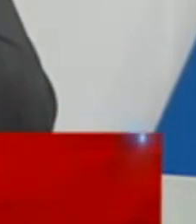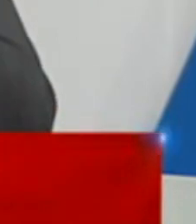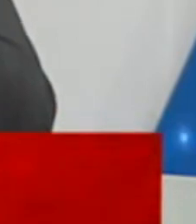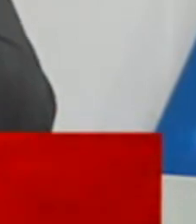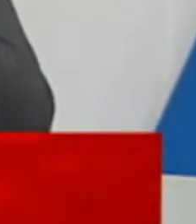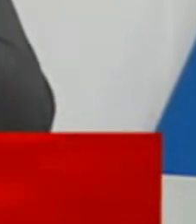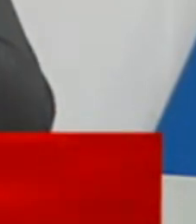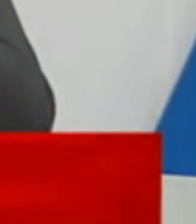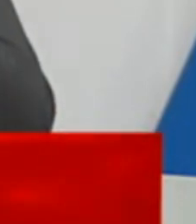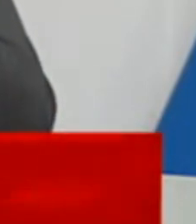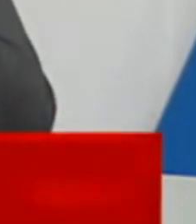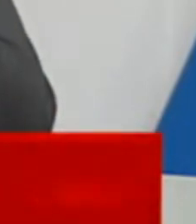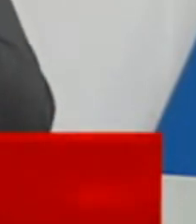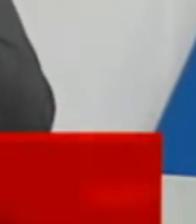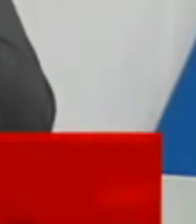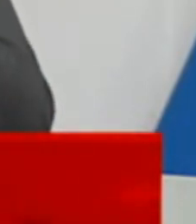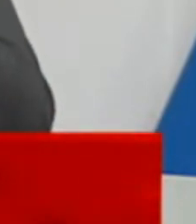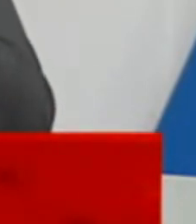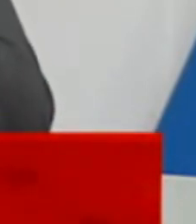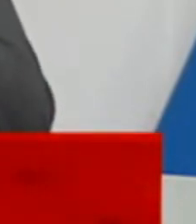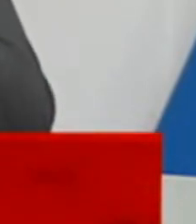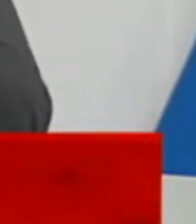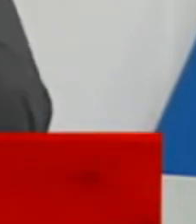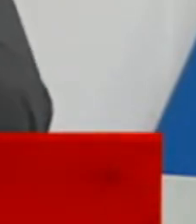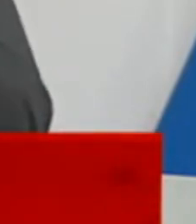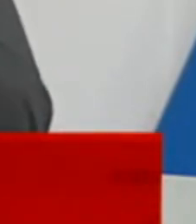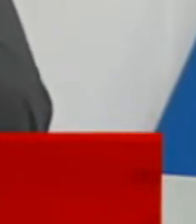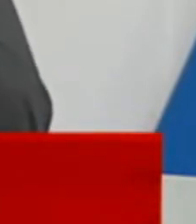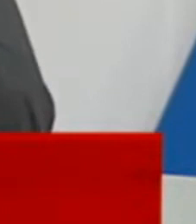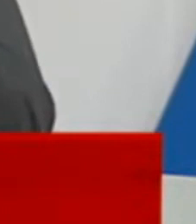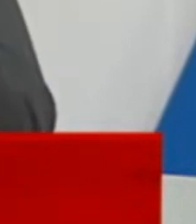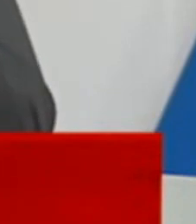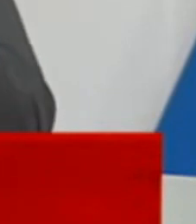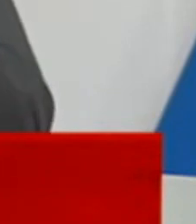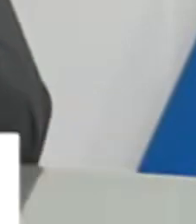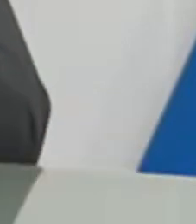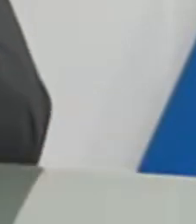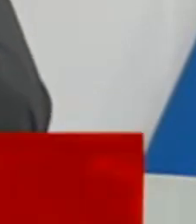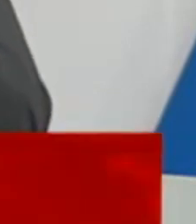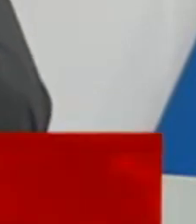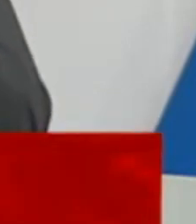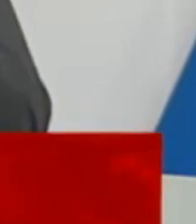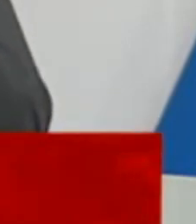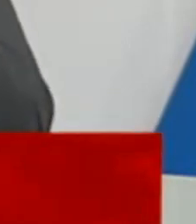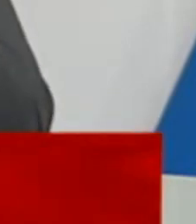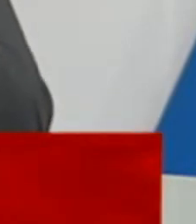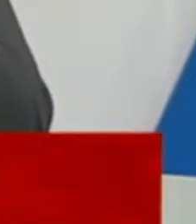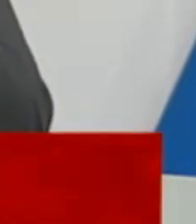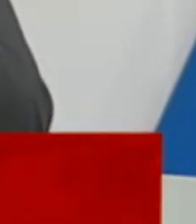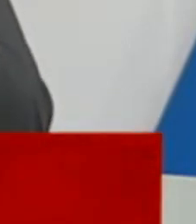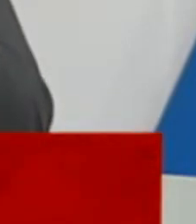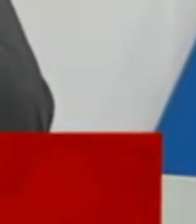initiatives that we believe are significant for us to showcase. And like you've mentioned,